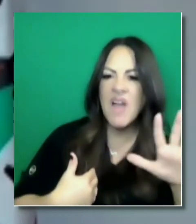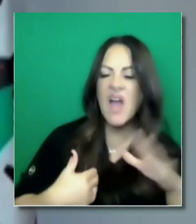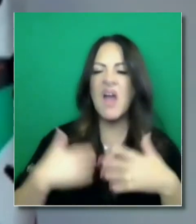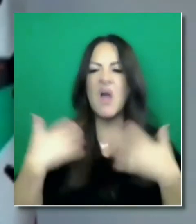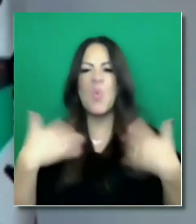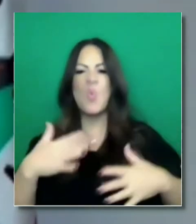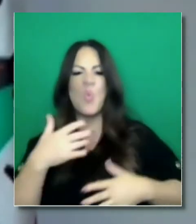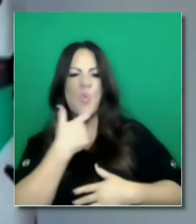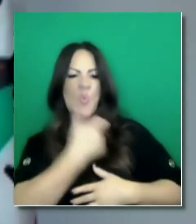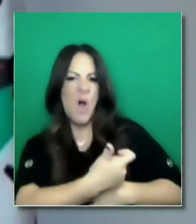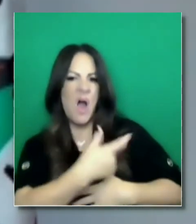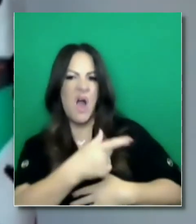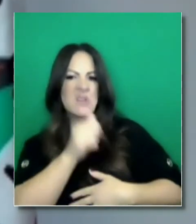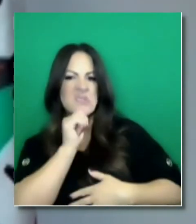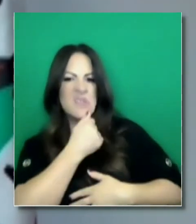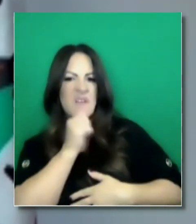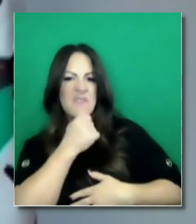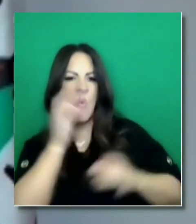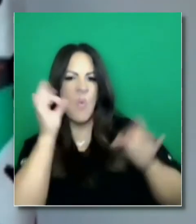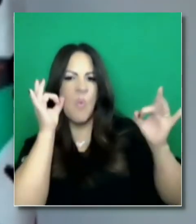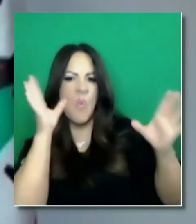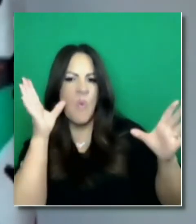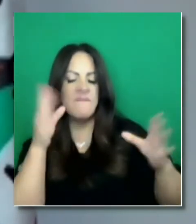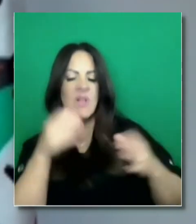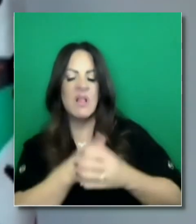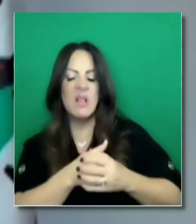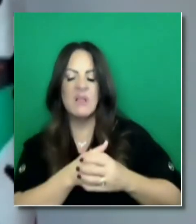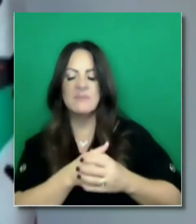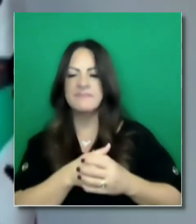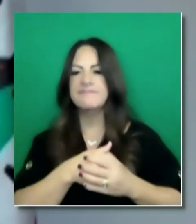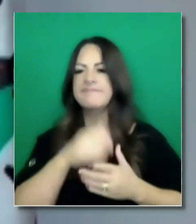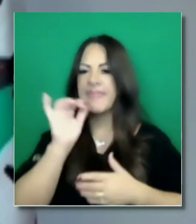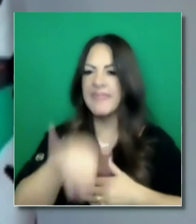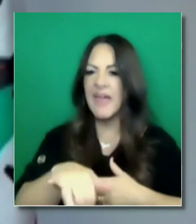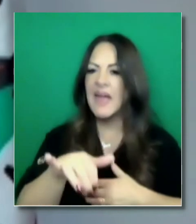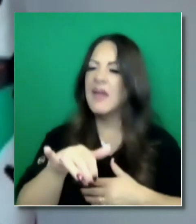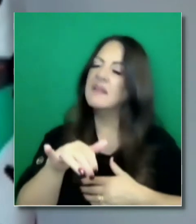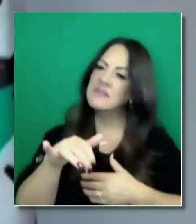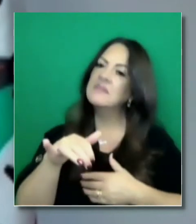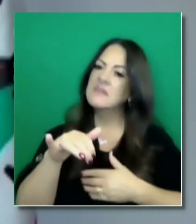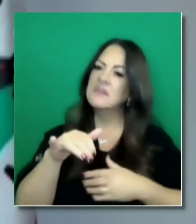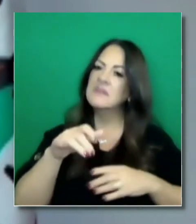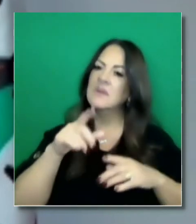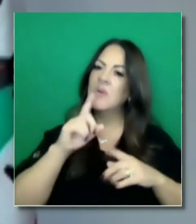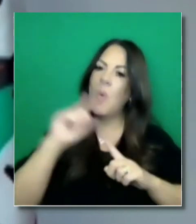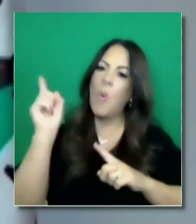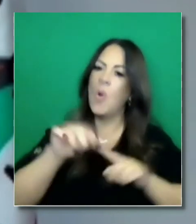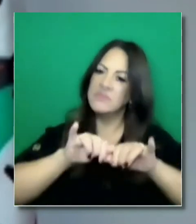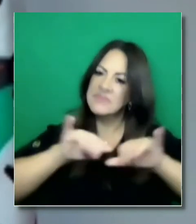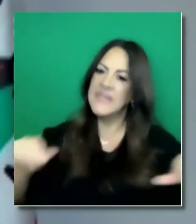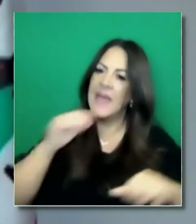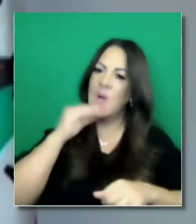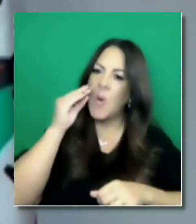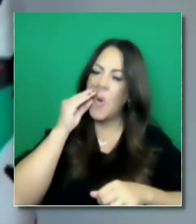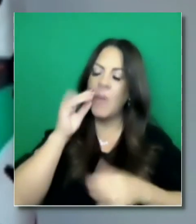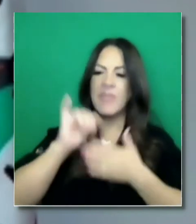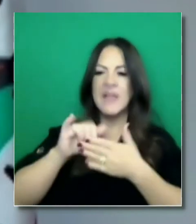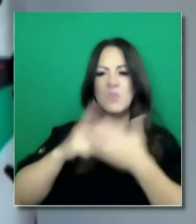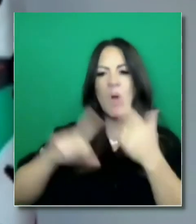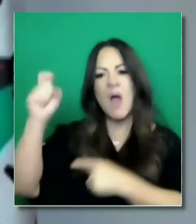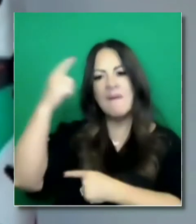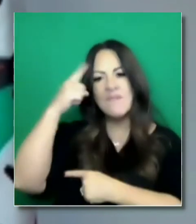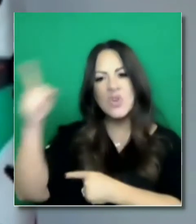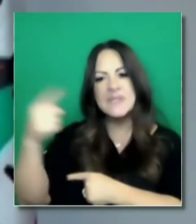to say, well, what's happened in the last couple of weeks? Has that regional stay-at-home order been as effective as you thought? Like the governor said, we've